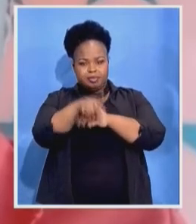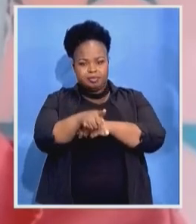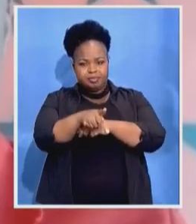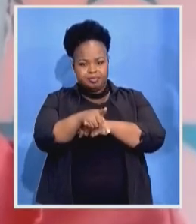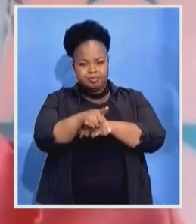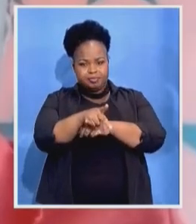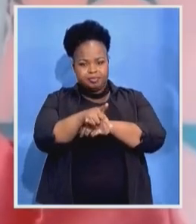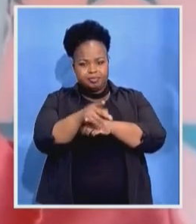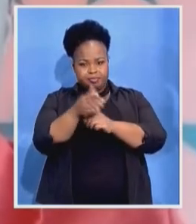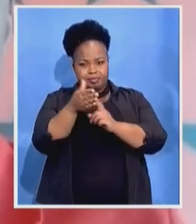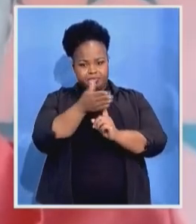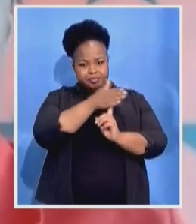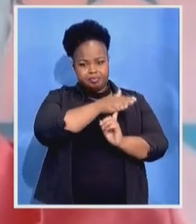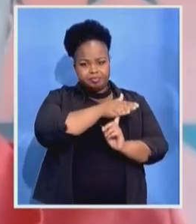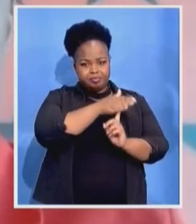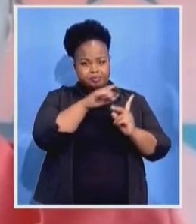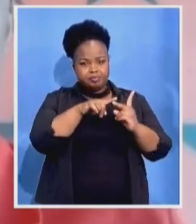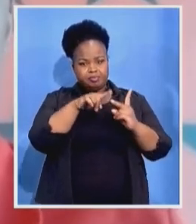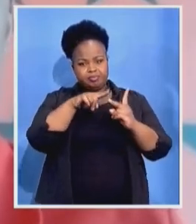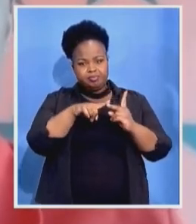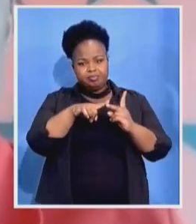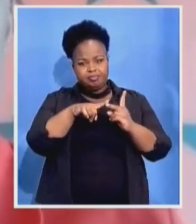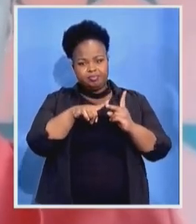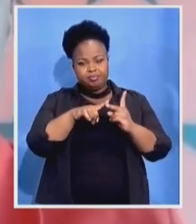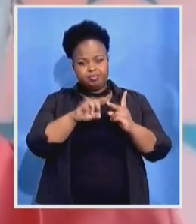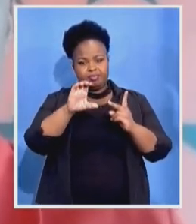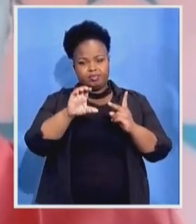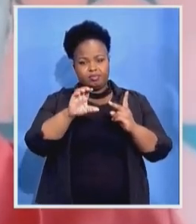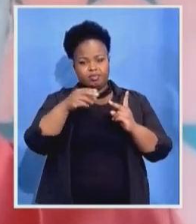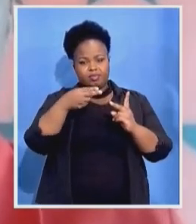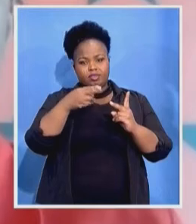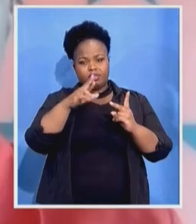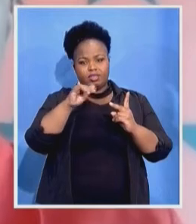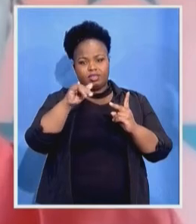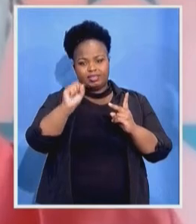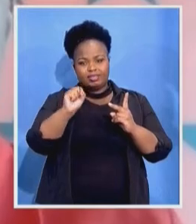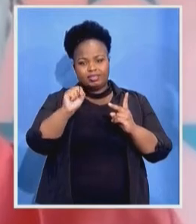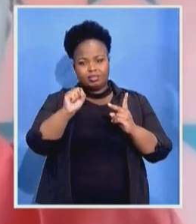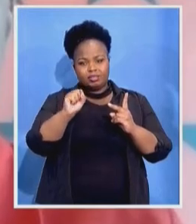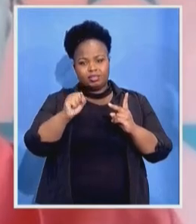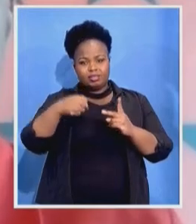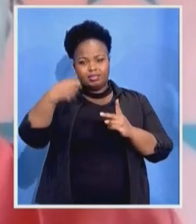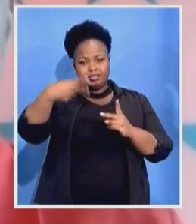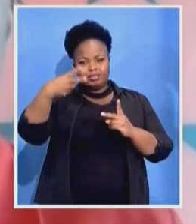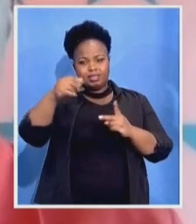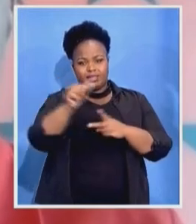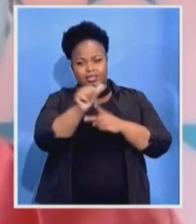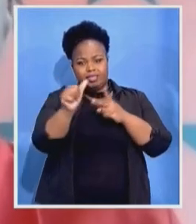Comrade Chris Matlaku is the second deputy general secretary of the SACP.